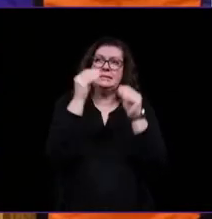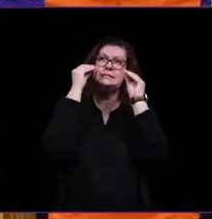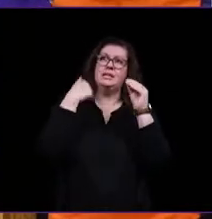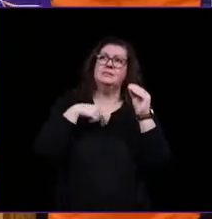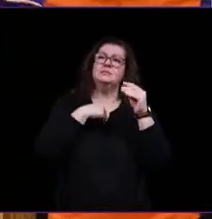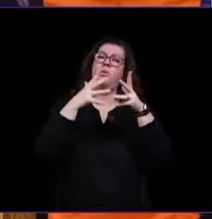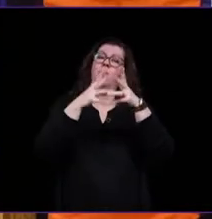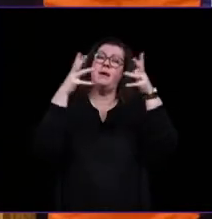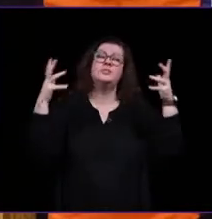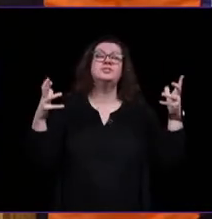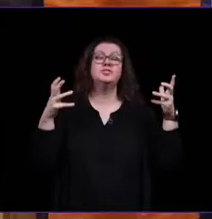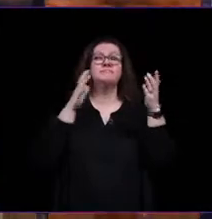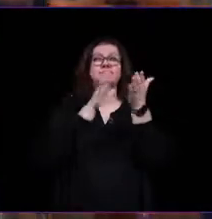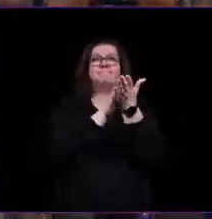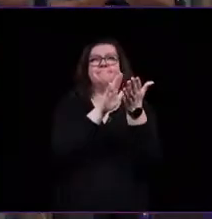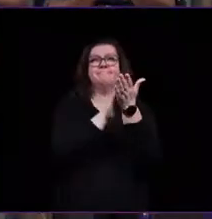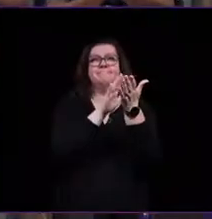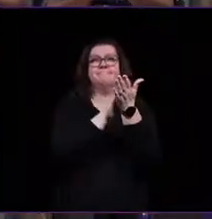much.